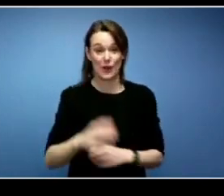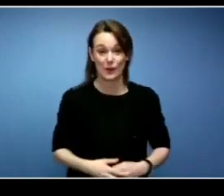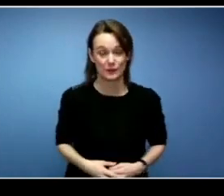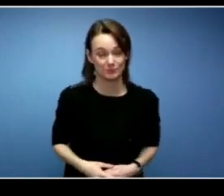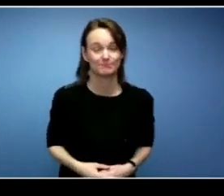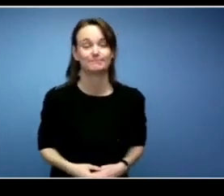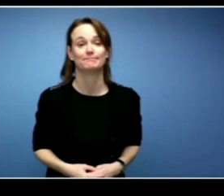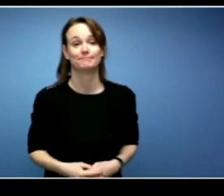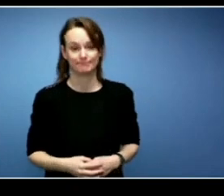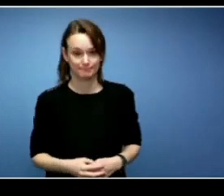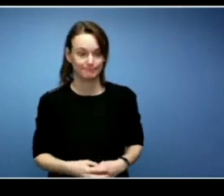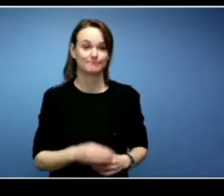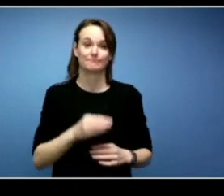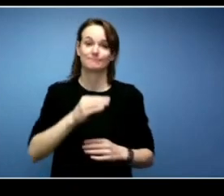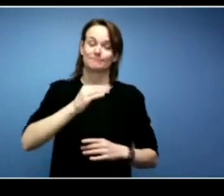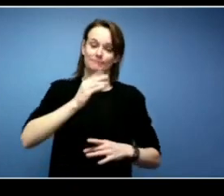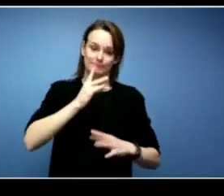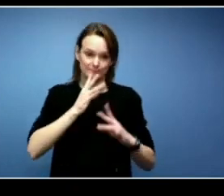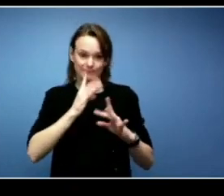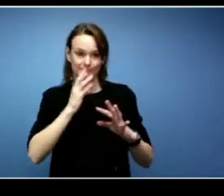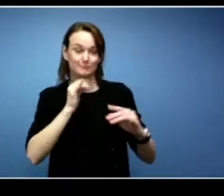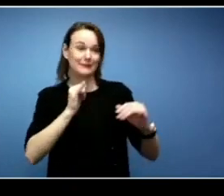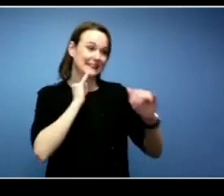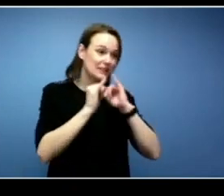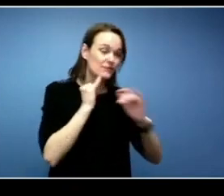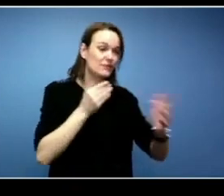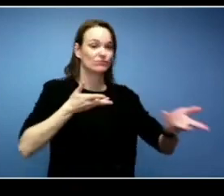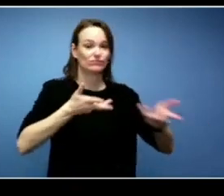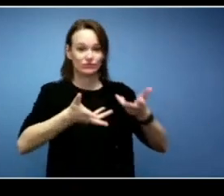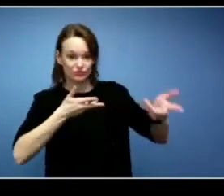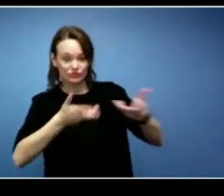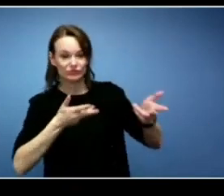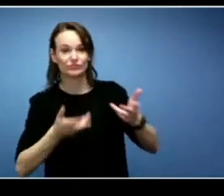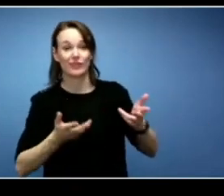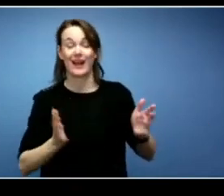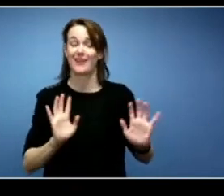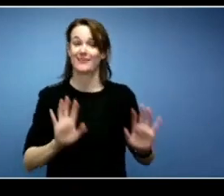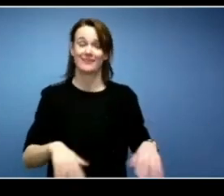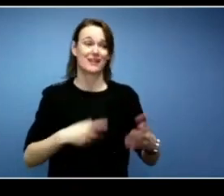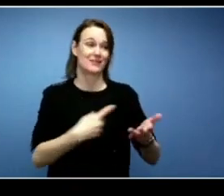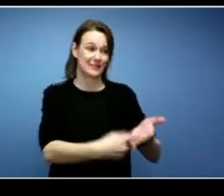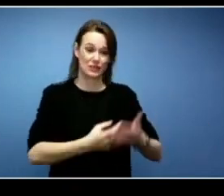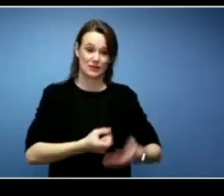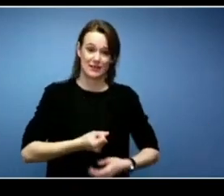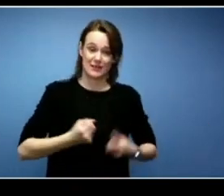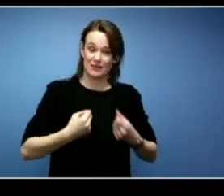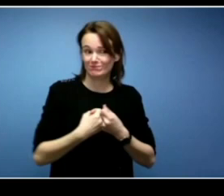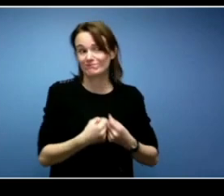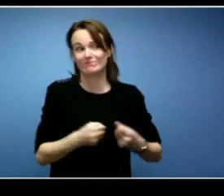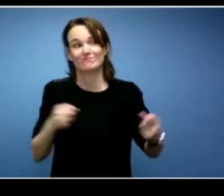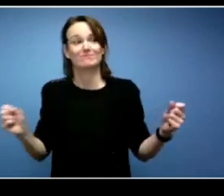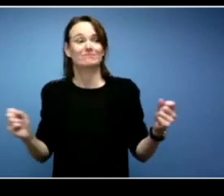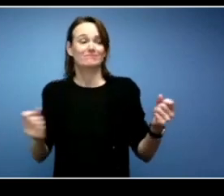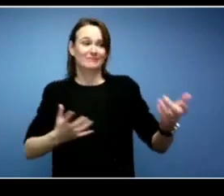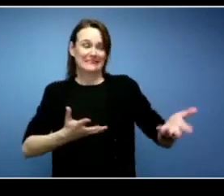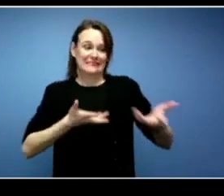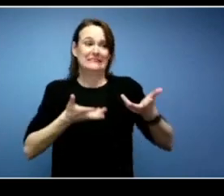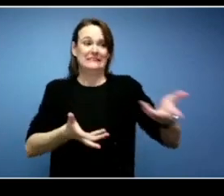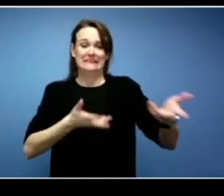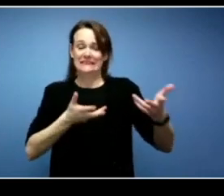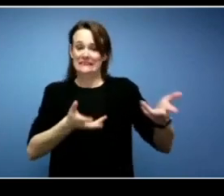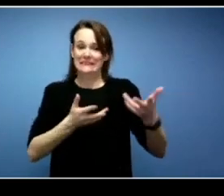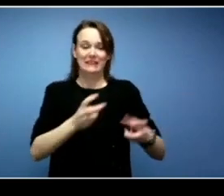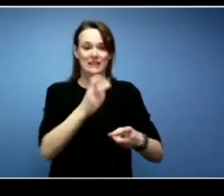record, and I meet with people, and I have conversations. I have vulnerable, open conversations about people's journeys and their stories. The